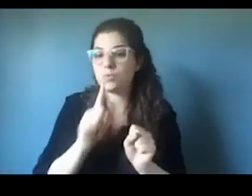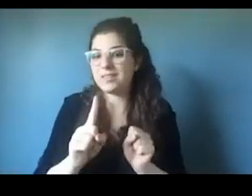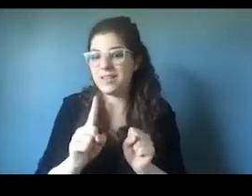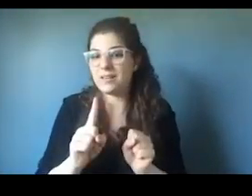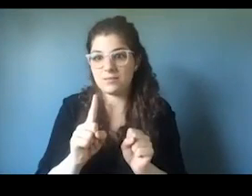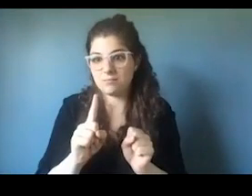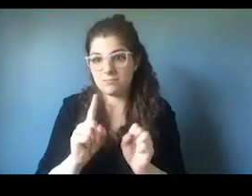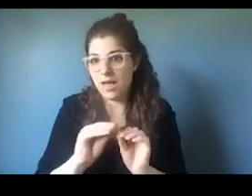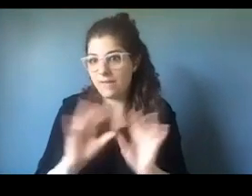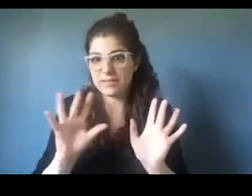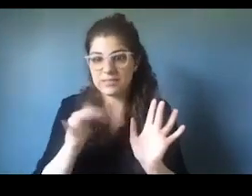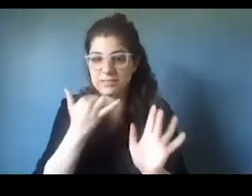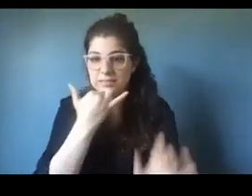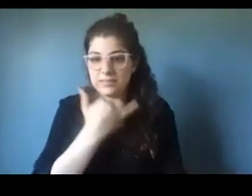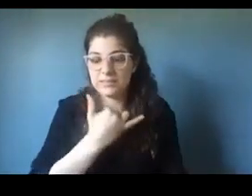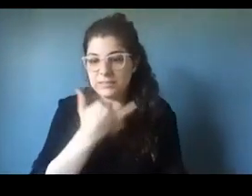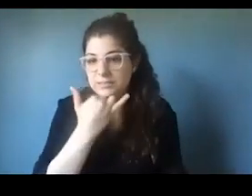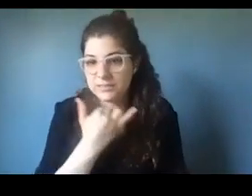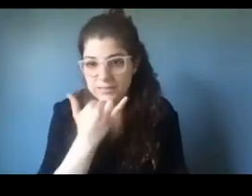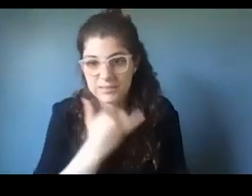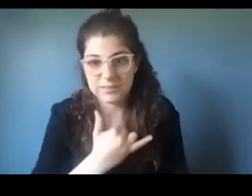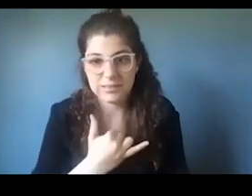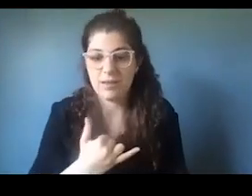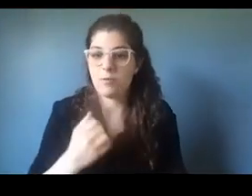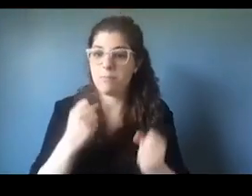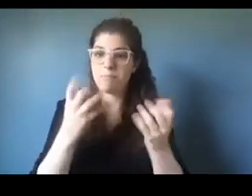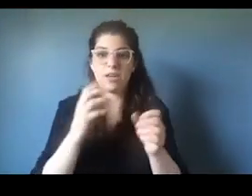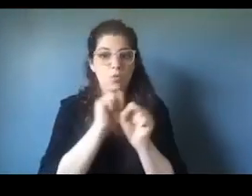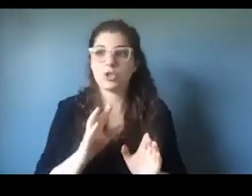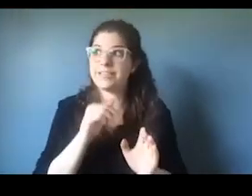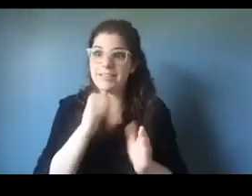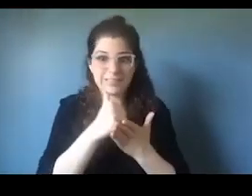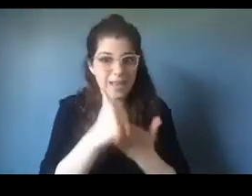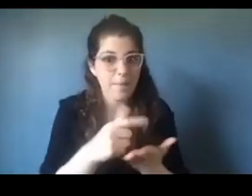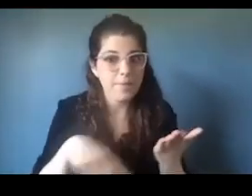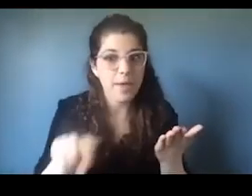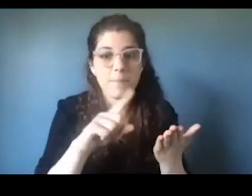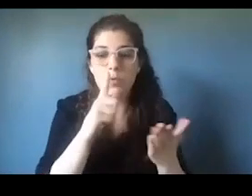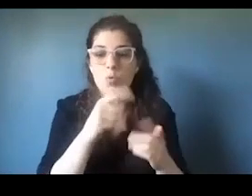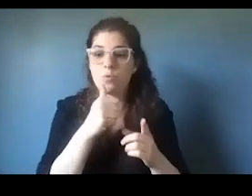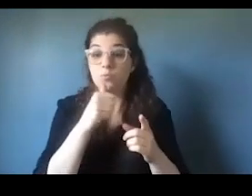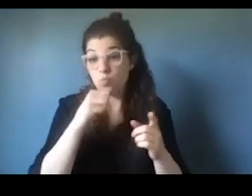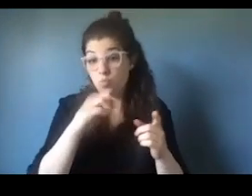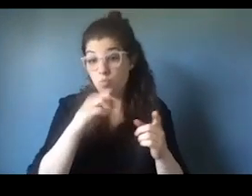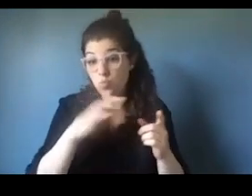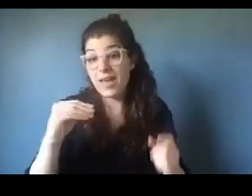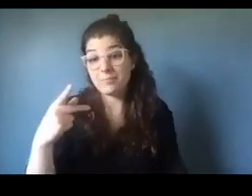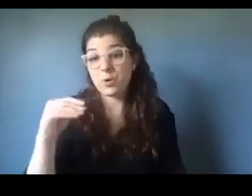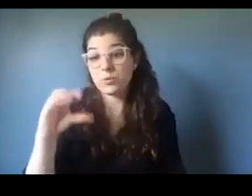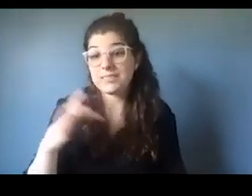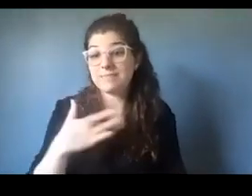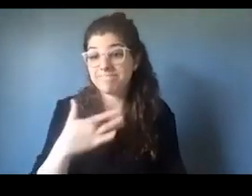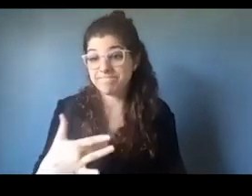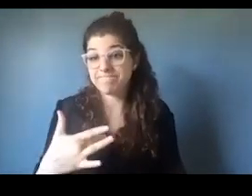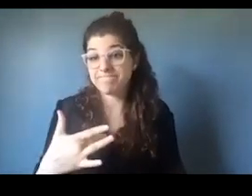glaring deficiencies, a number of workers that it never reaches who are disproportionately women and people of color. And a lot